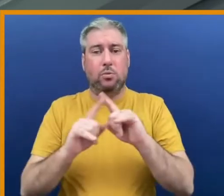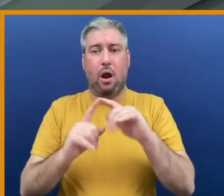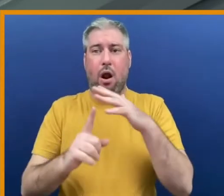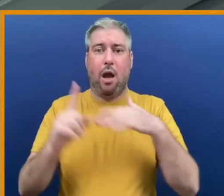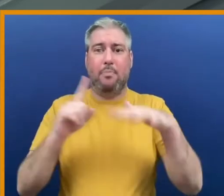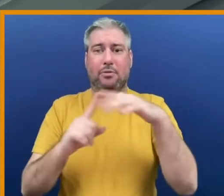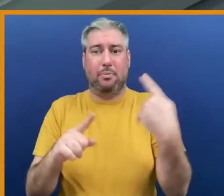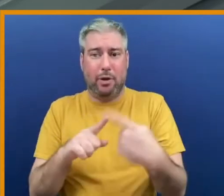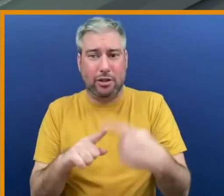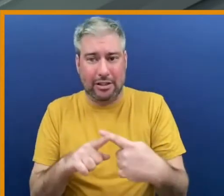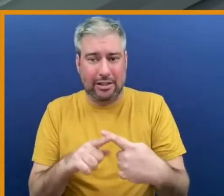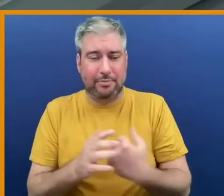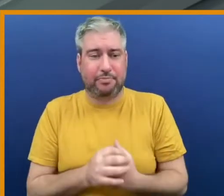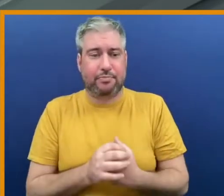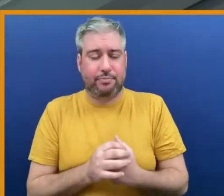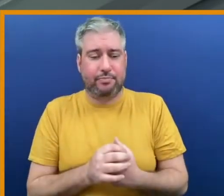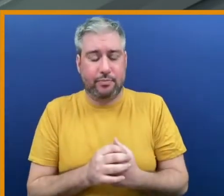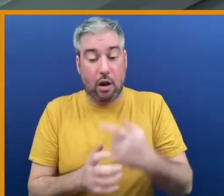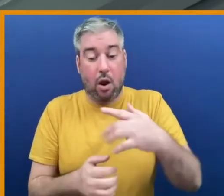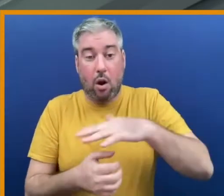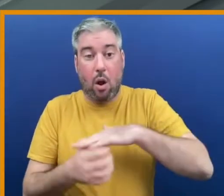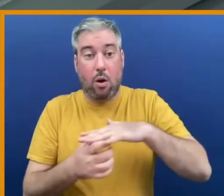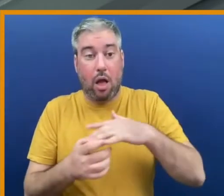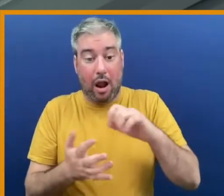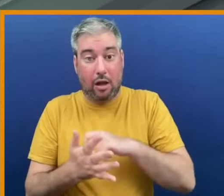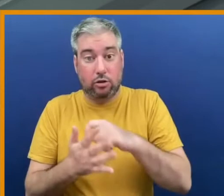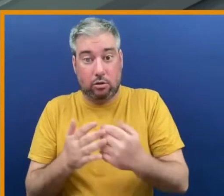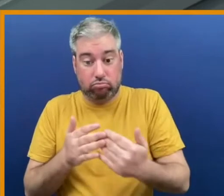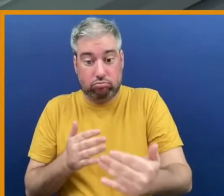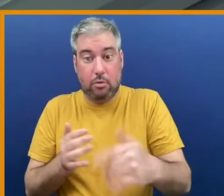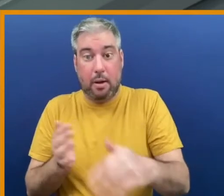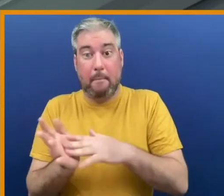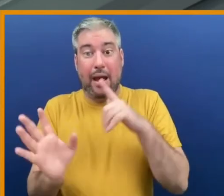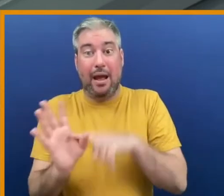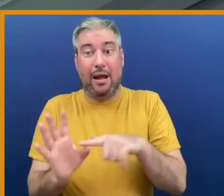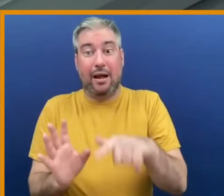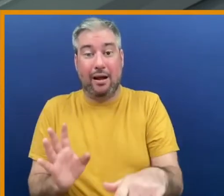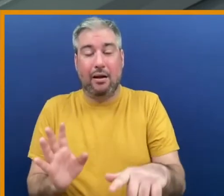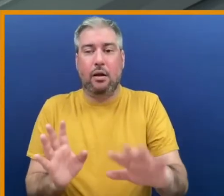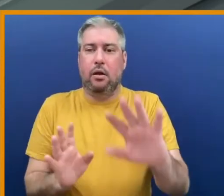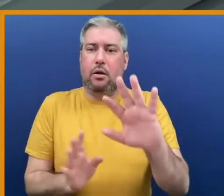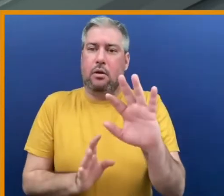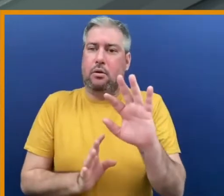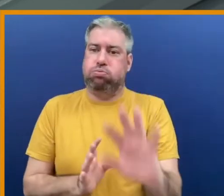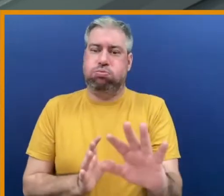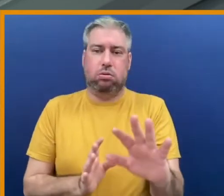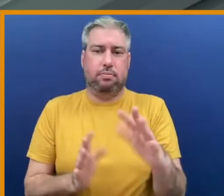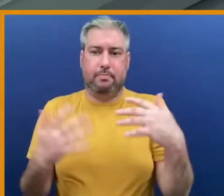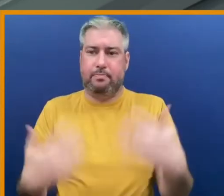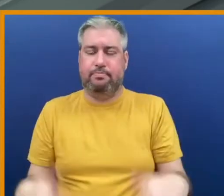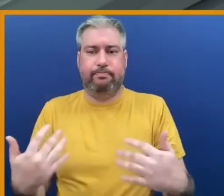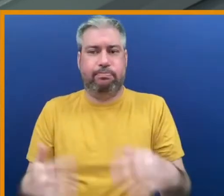this May, there is nothing more that rouses and brings together a community and gets them out and wanting action than